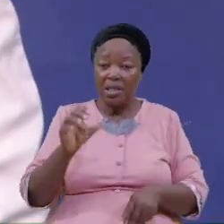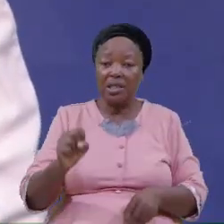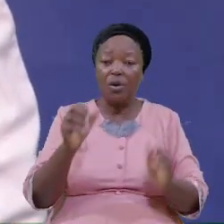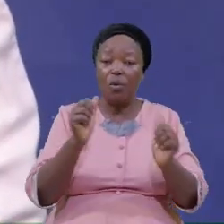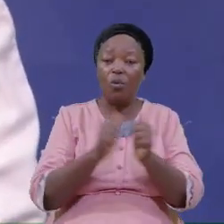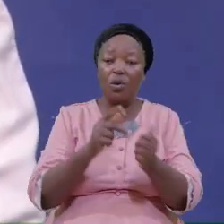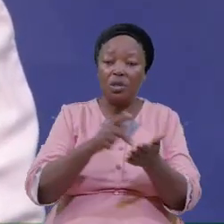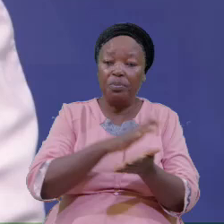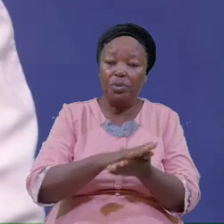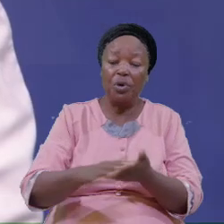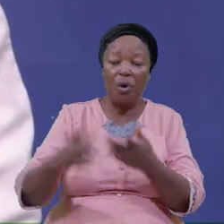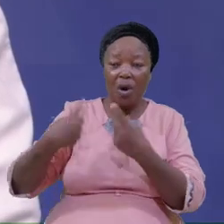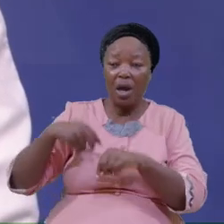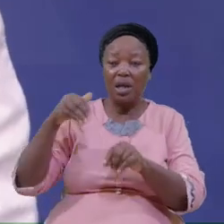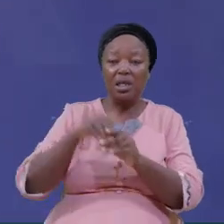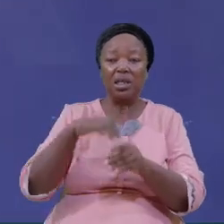past.